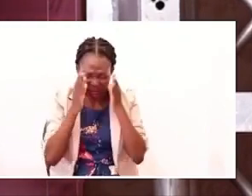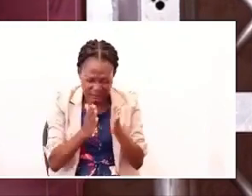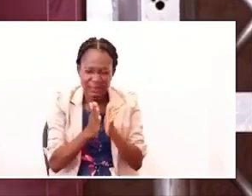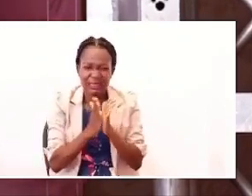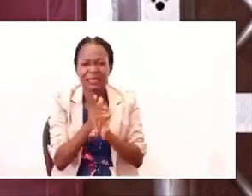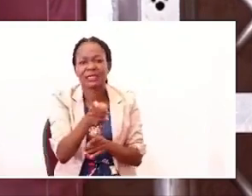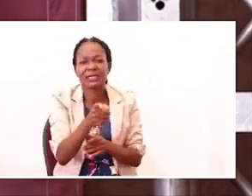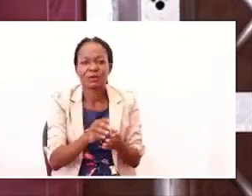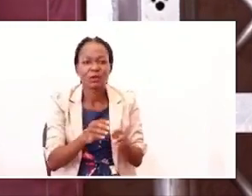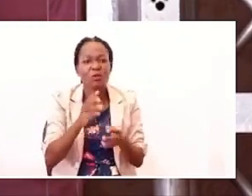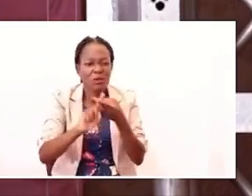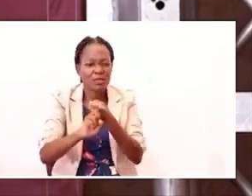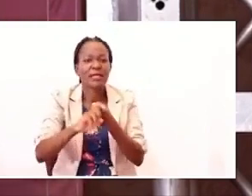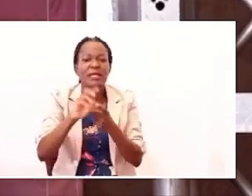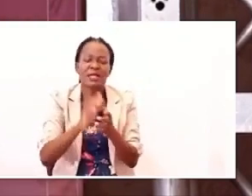ideology.